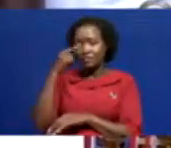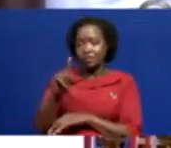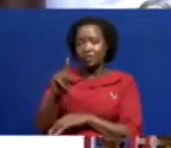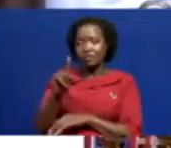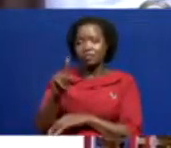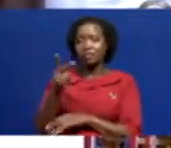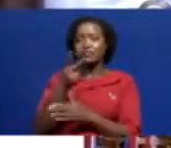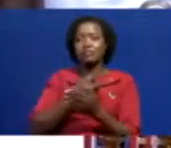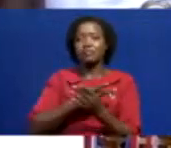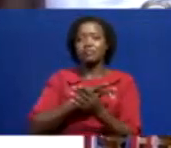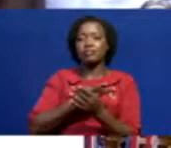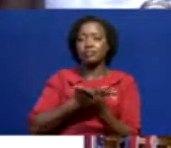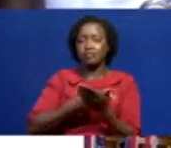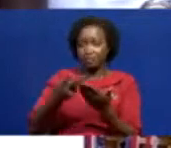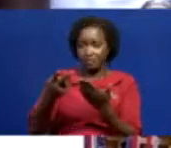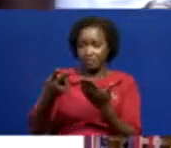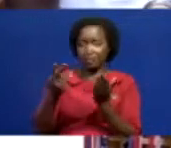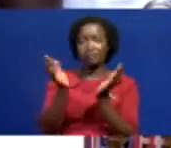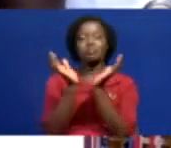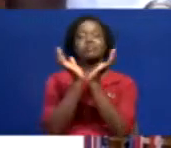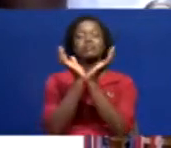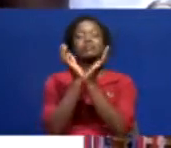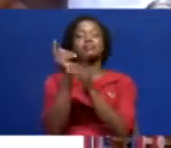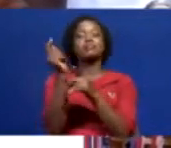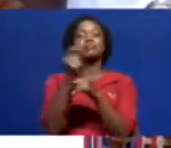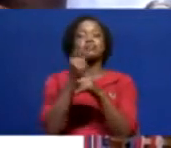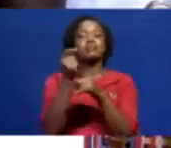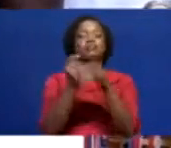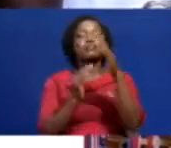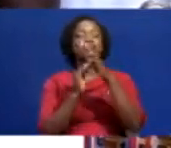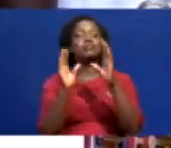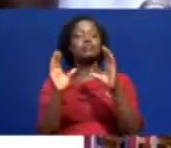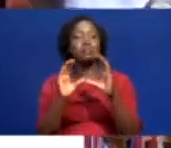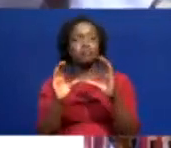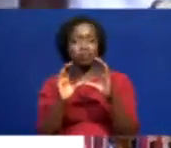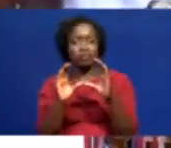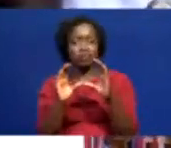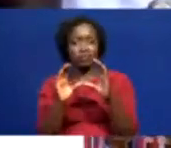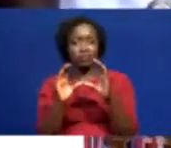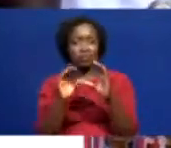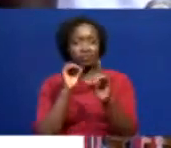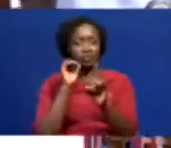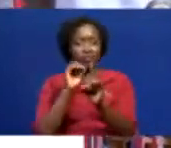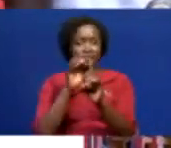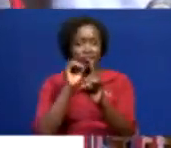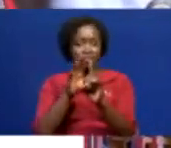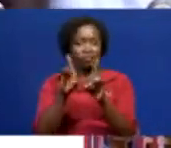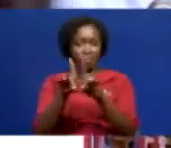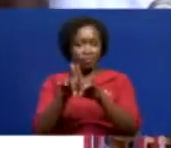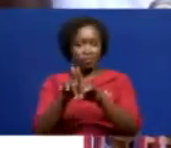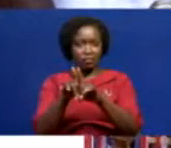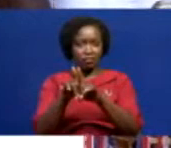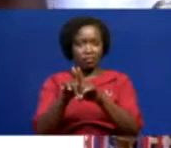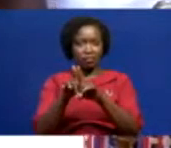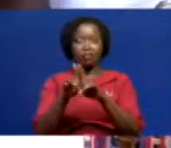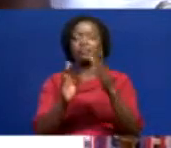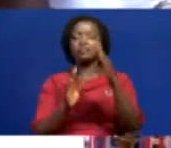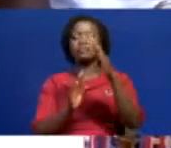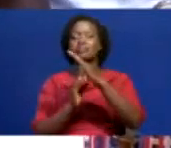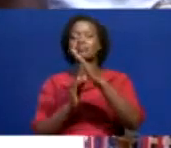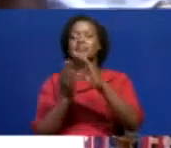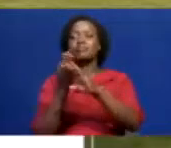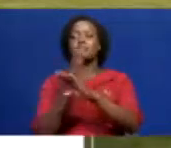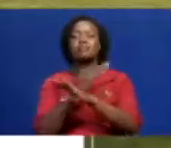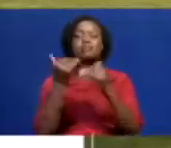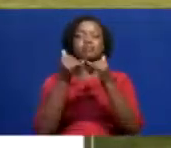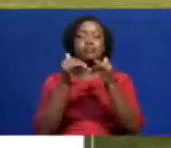2 weeks at Kasarani, you will be trained by the top coaches. You'll be mentored by top ex-players like Bernardo